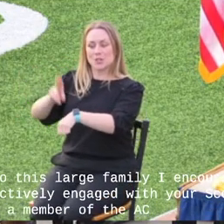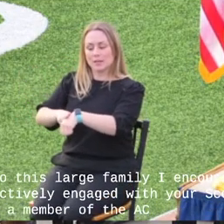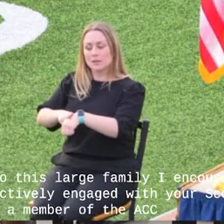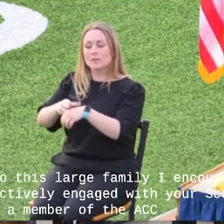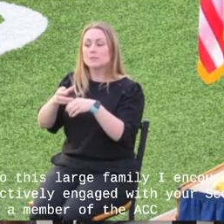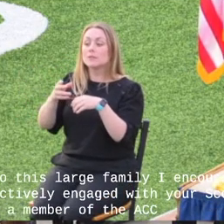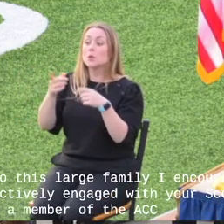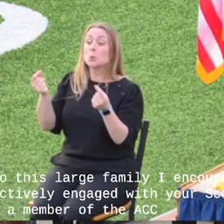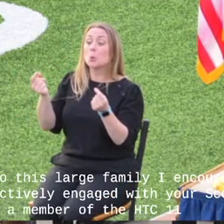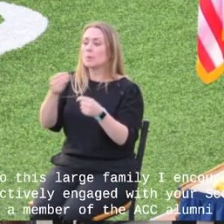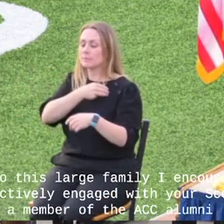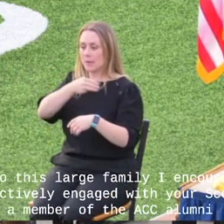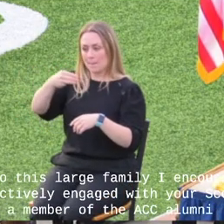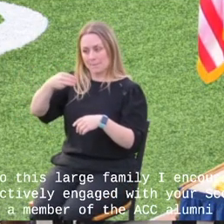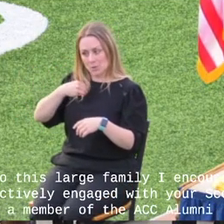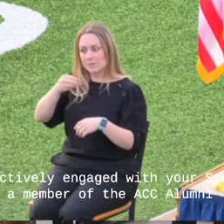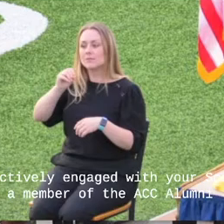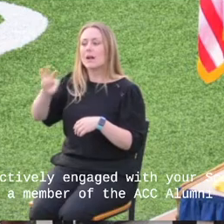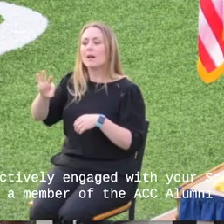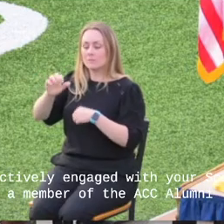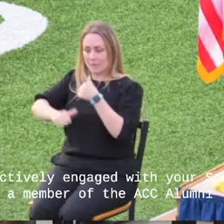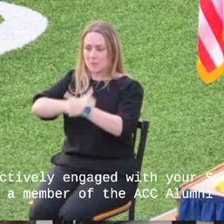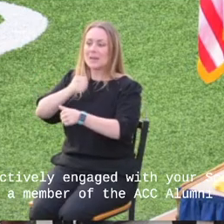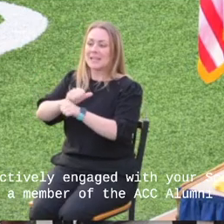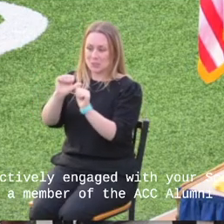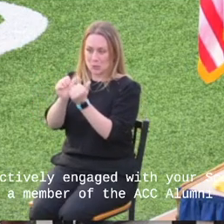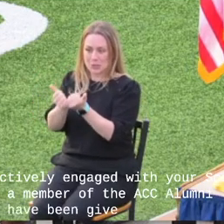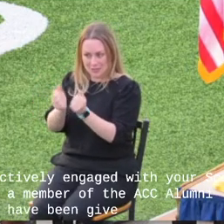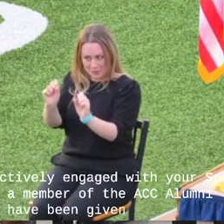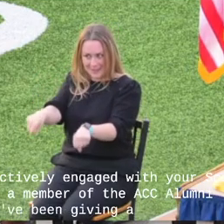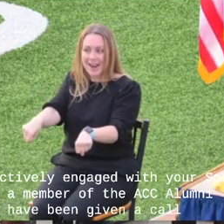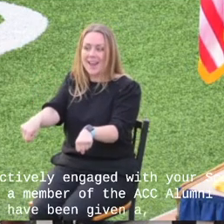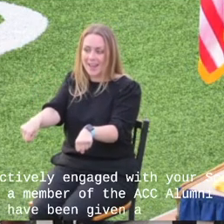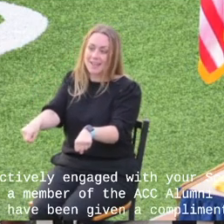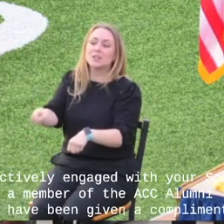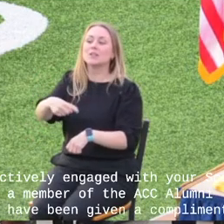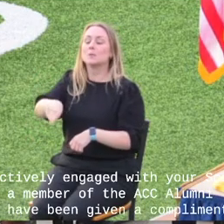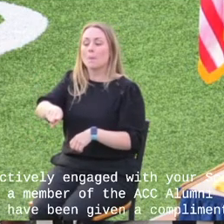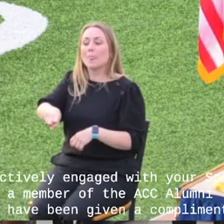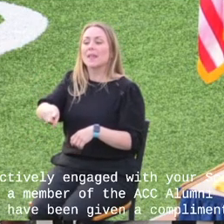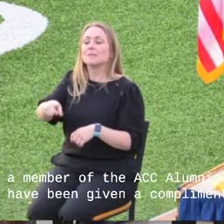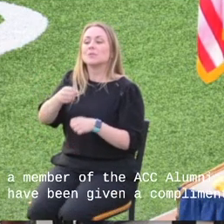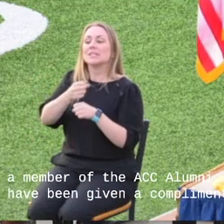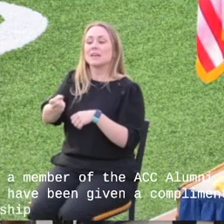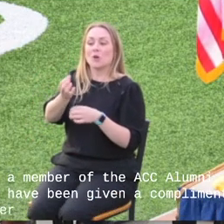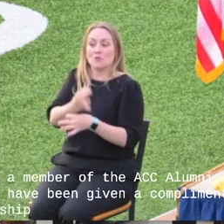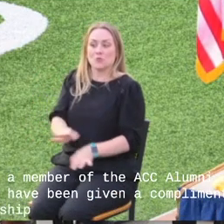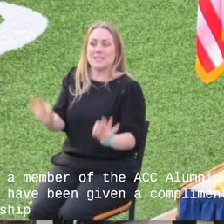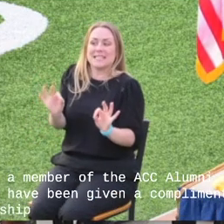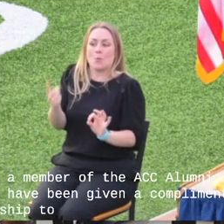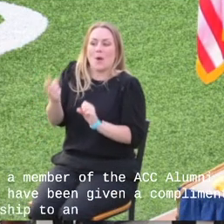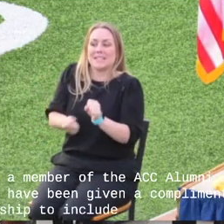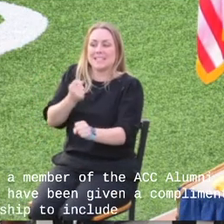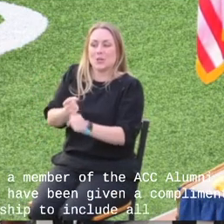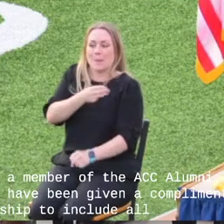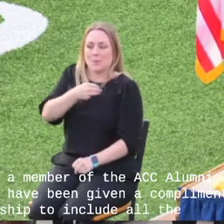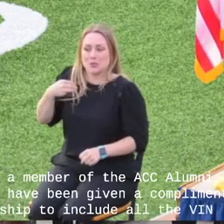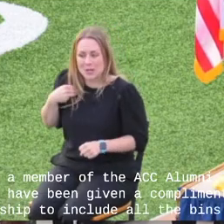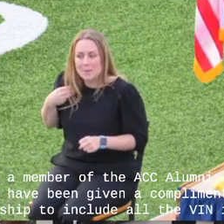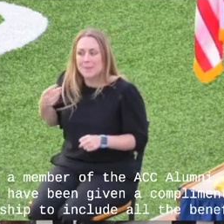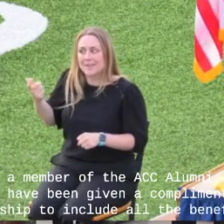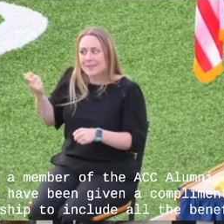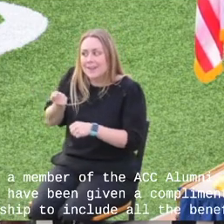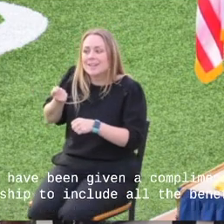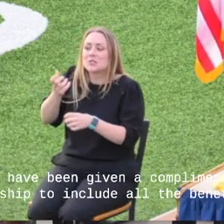HCC Alumni Association. You have been given a complimentary one-year membership to include all the